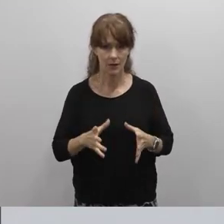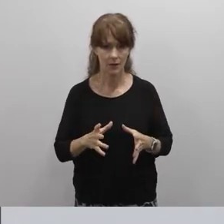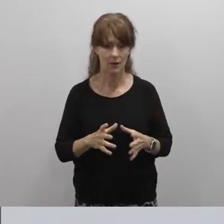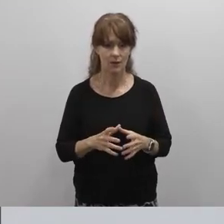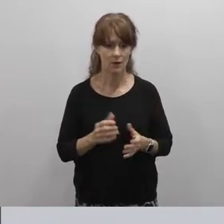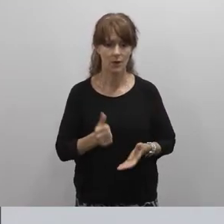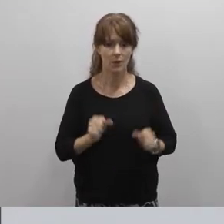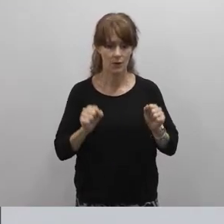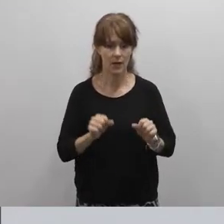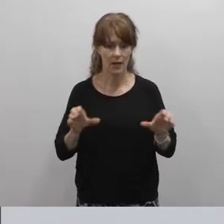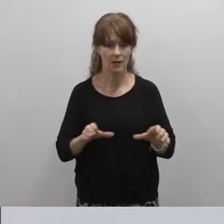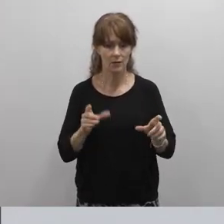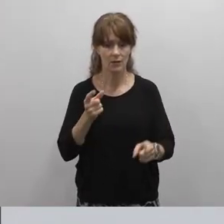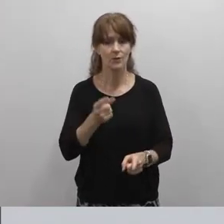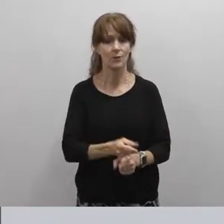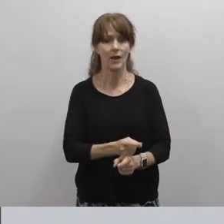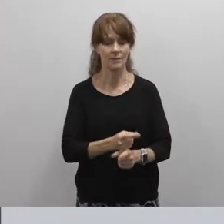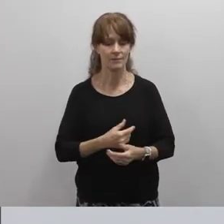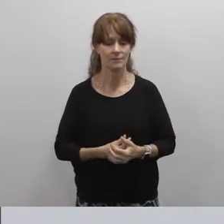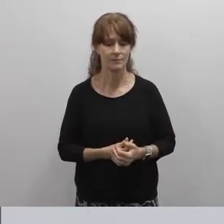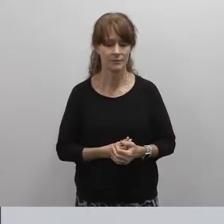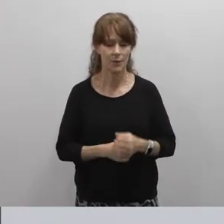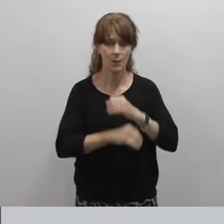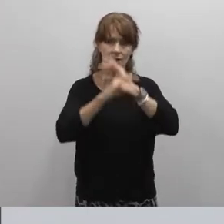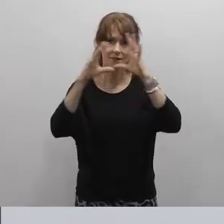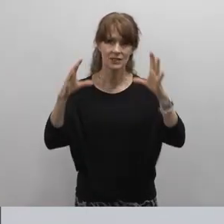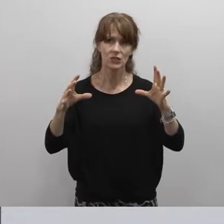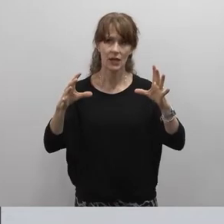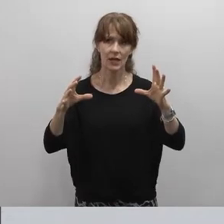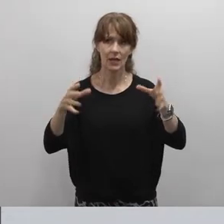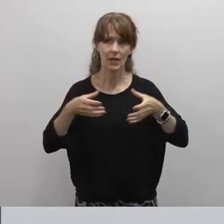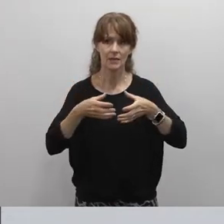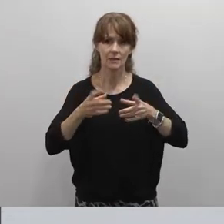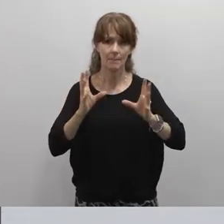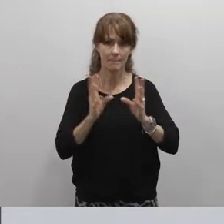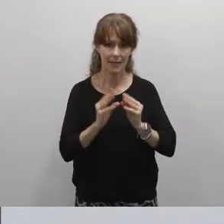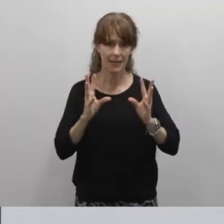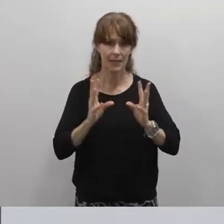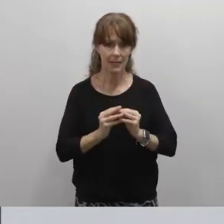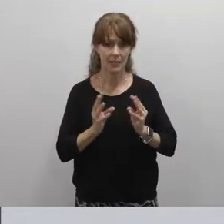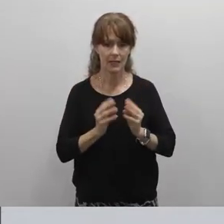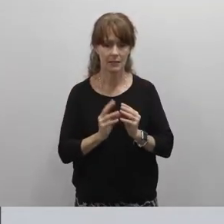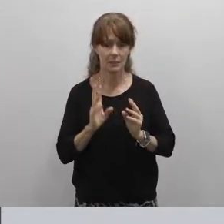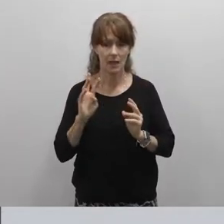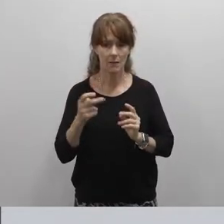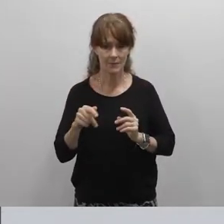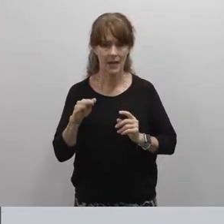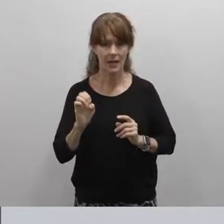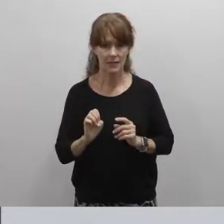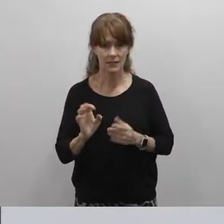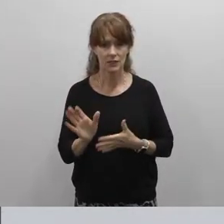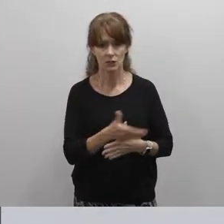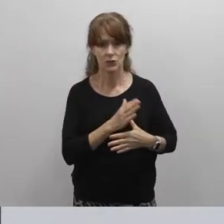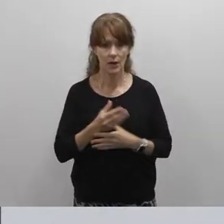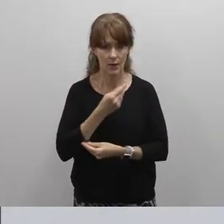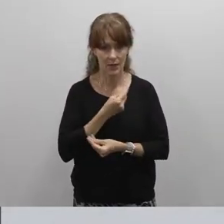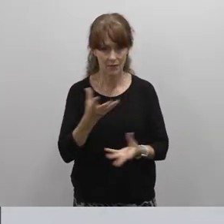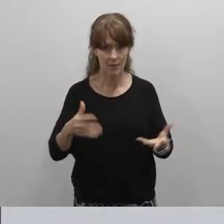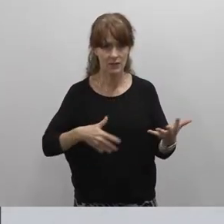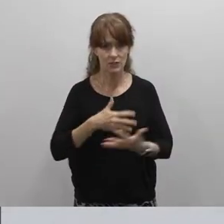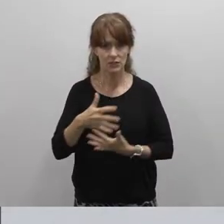the house who can do such, right? So what we envision is regular meetings, regular updates, sharing of